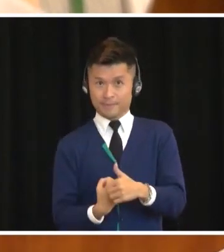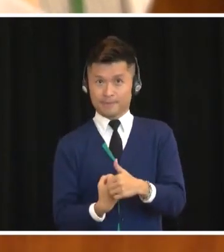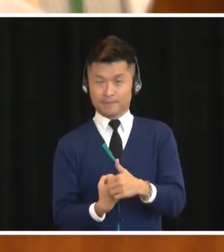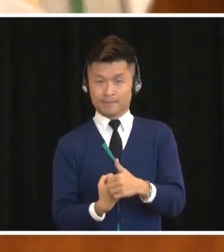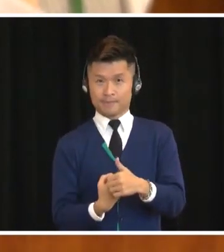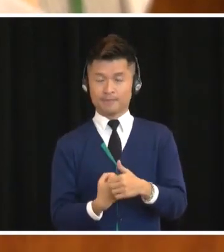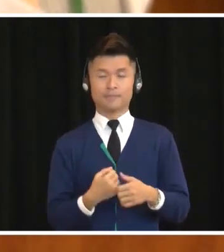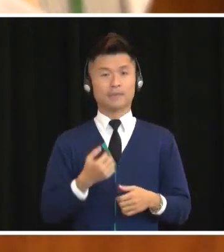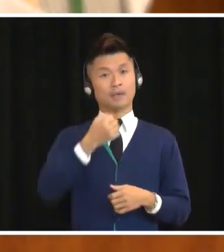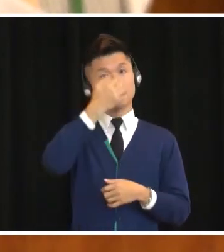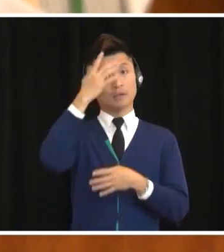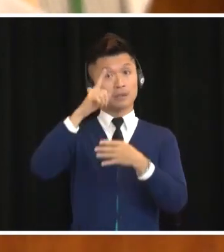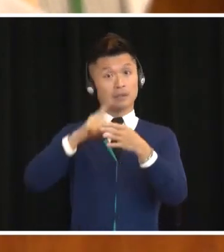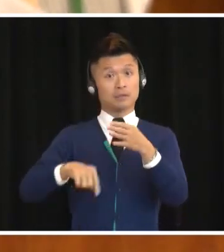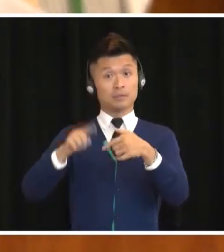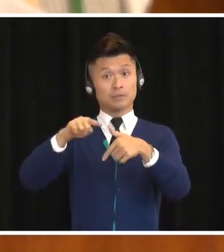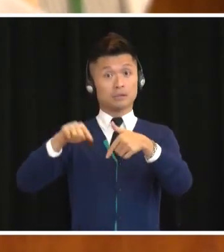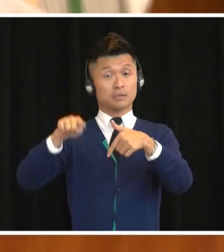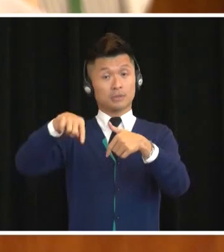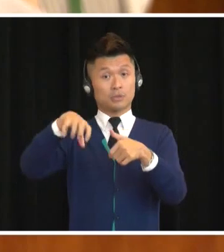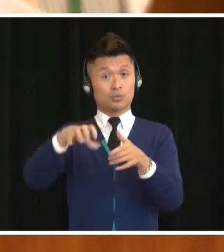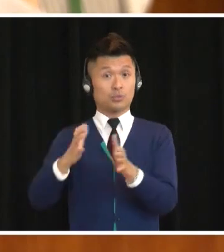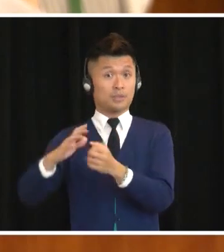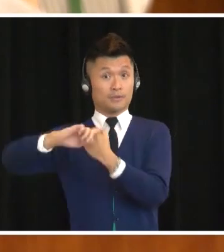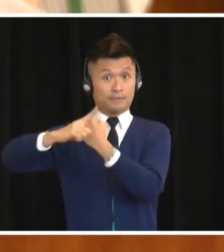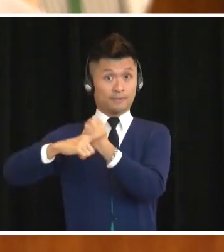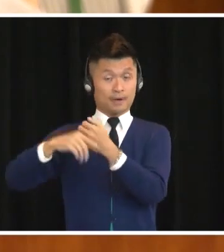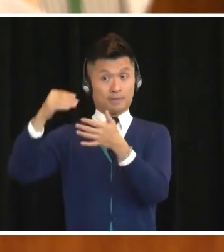in the schools. As for